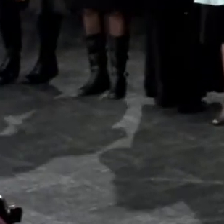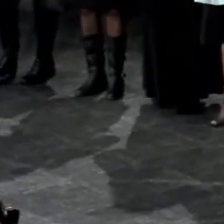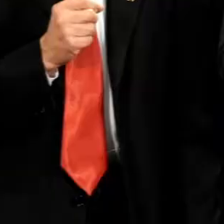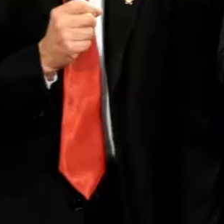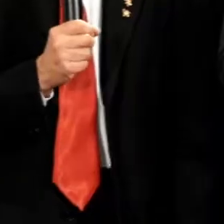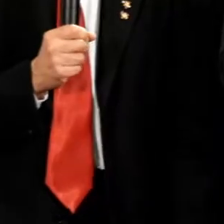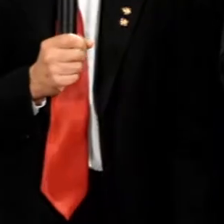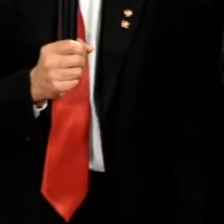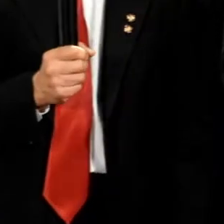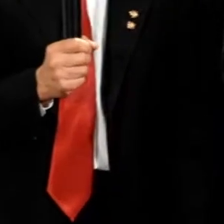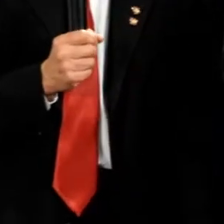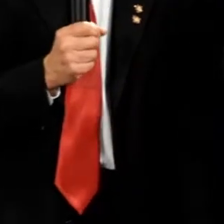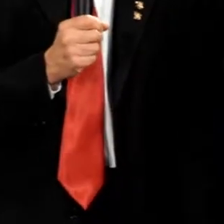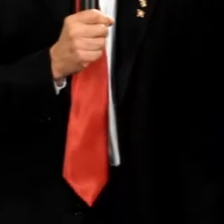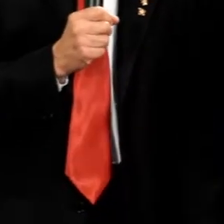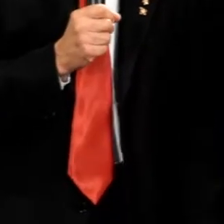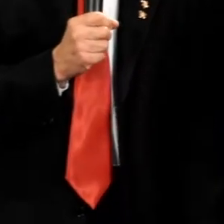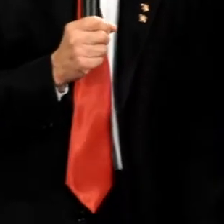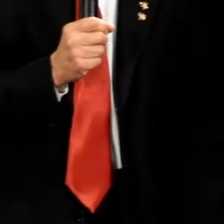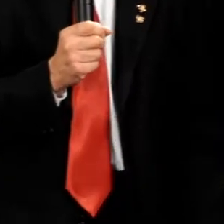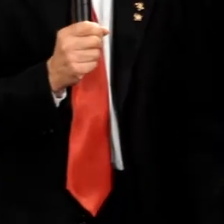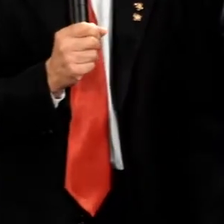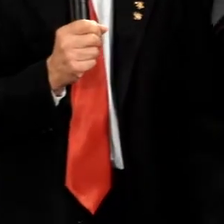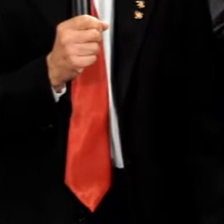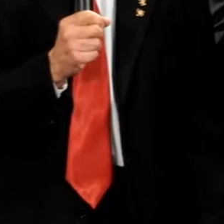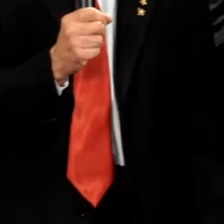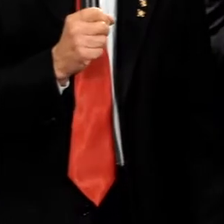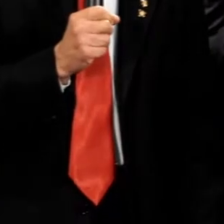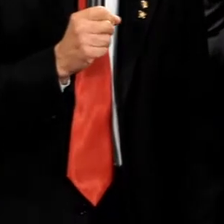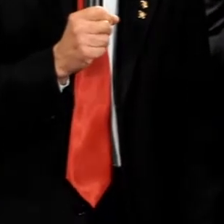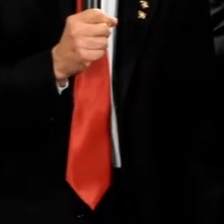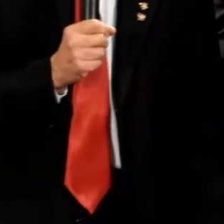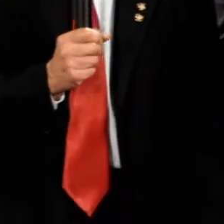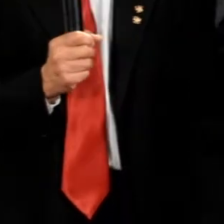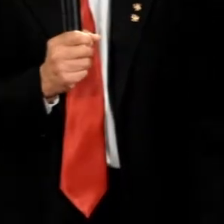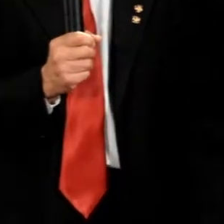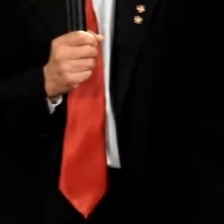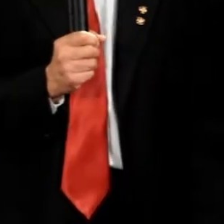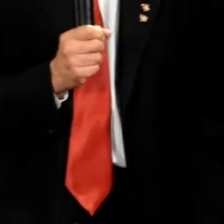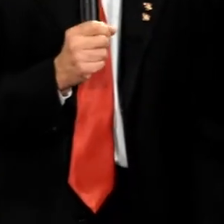See, now won't you come today to Calvary?